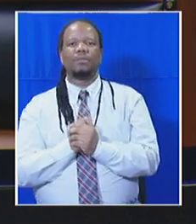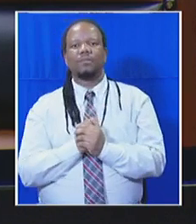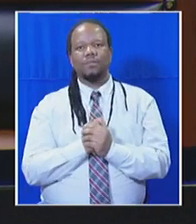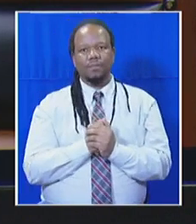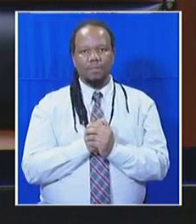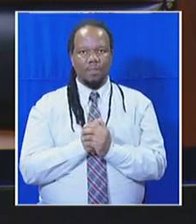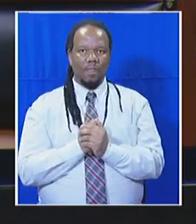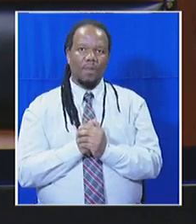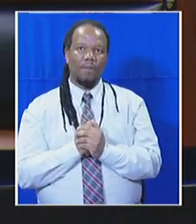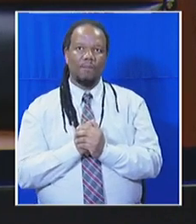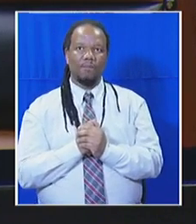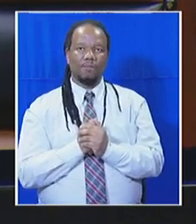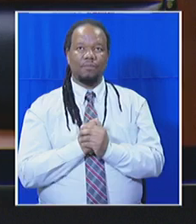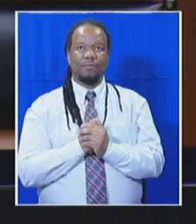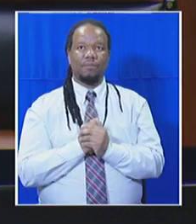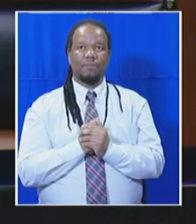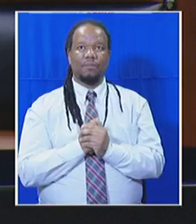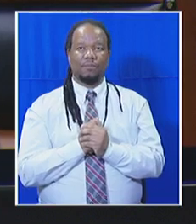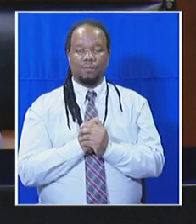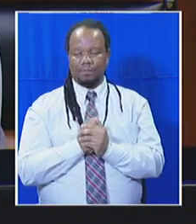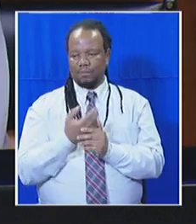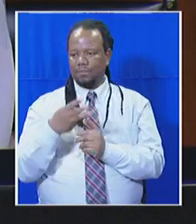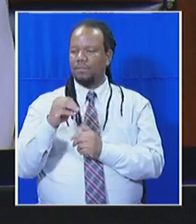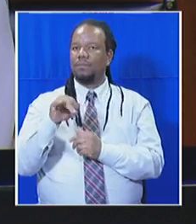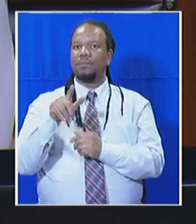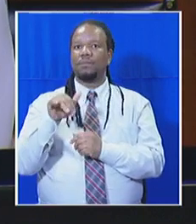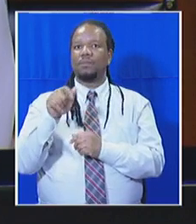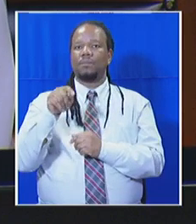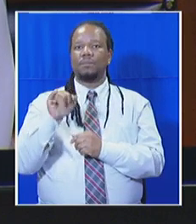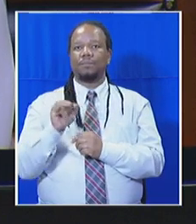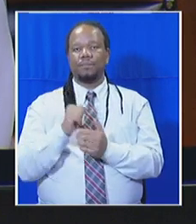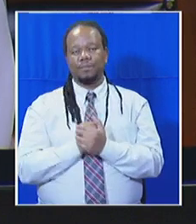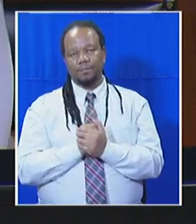The next is Honorable Malatsi.